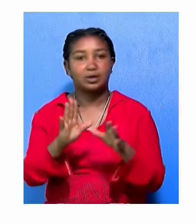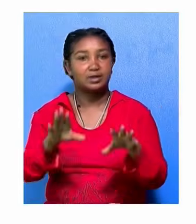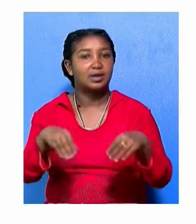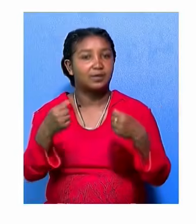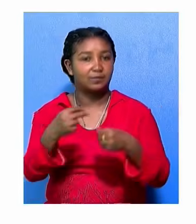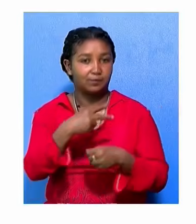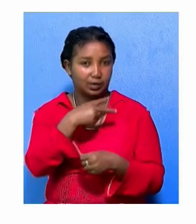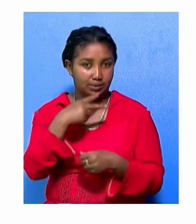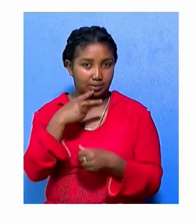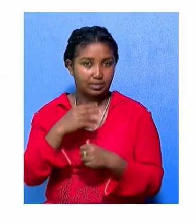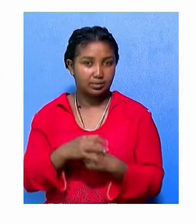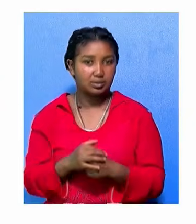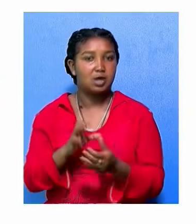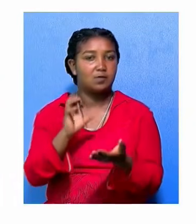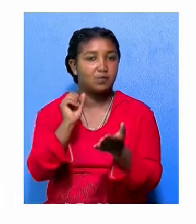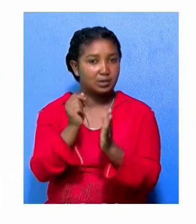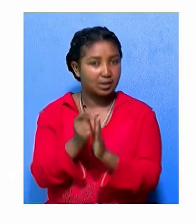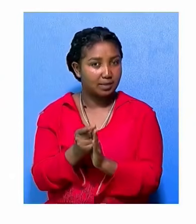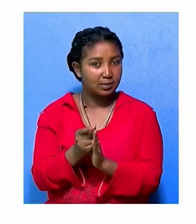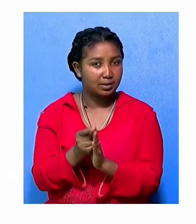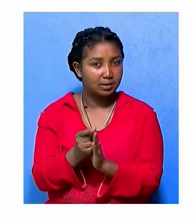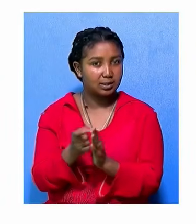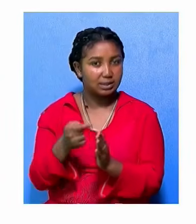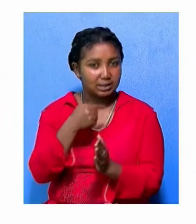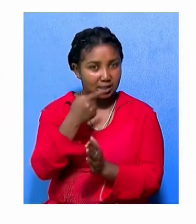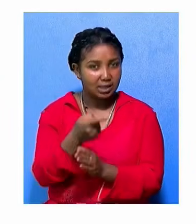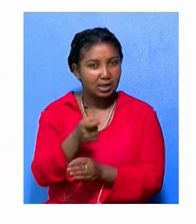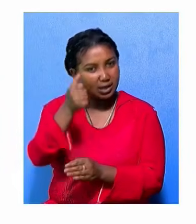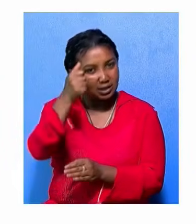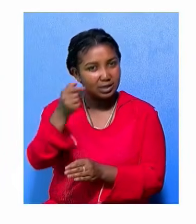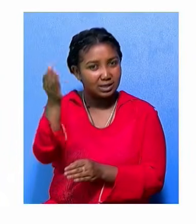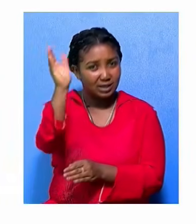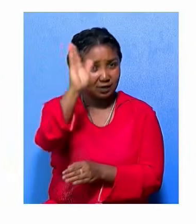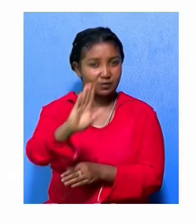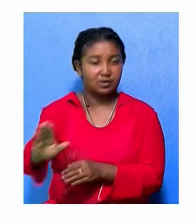verb. For example, we can say, he never,